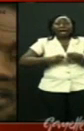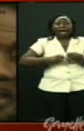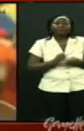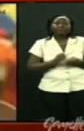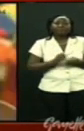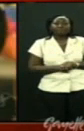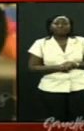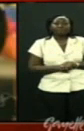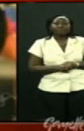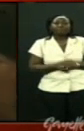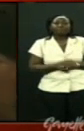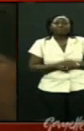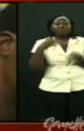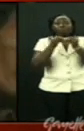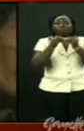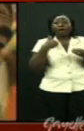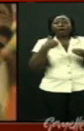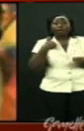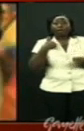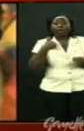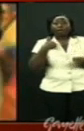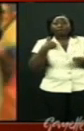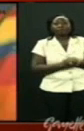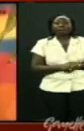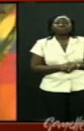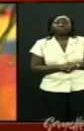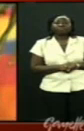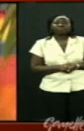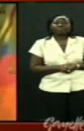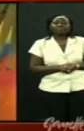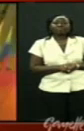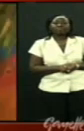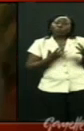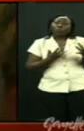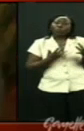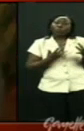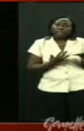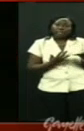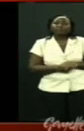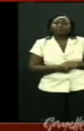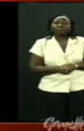3 bad pan compositions there, waiting for somebody to pick up.